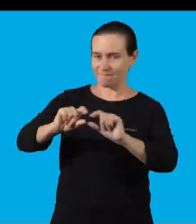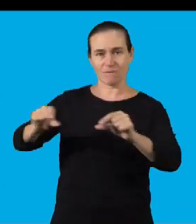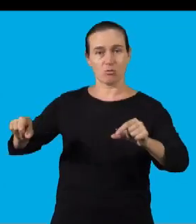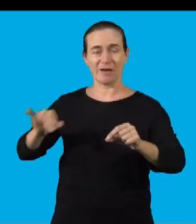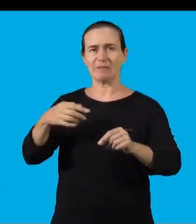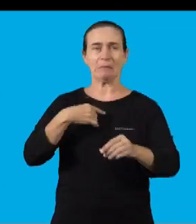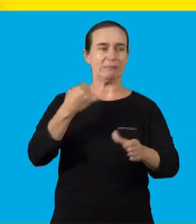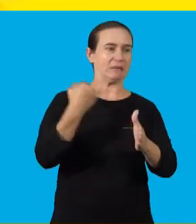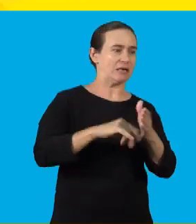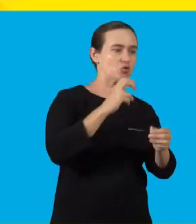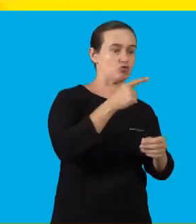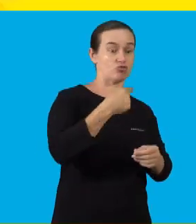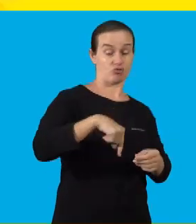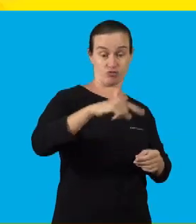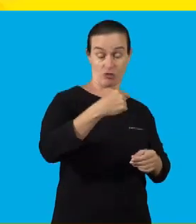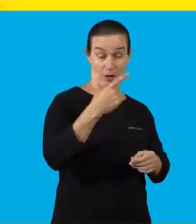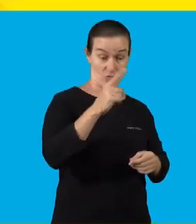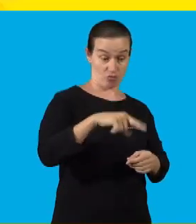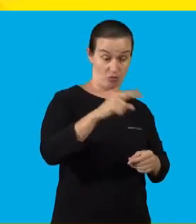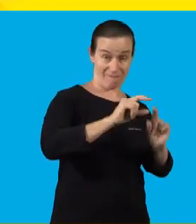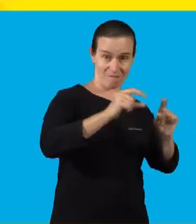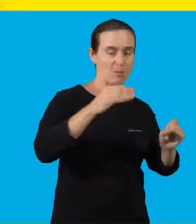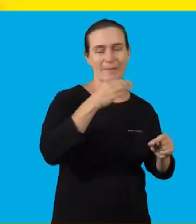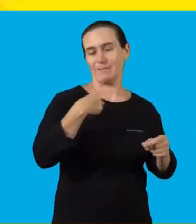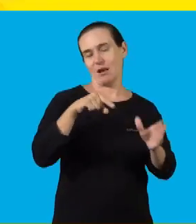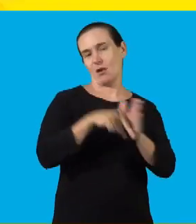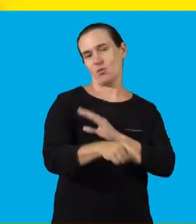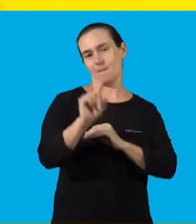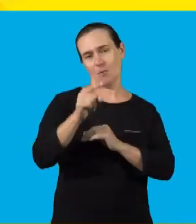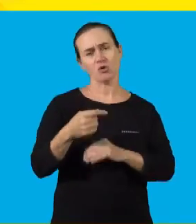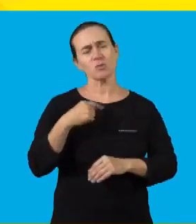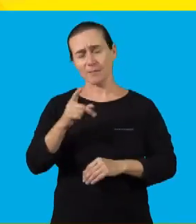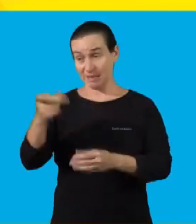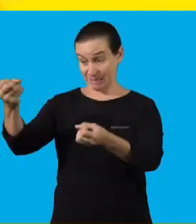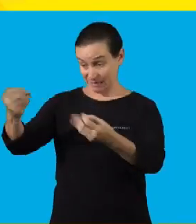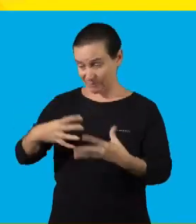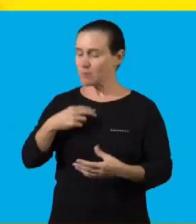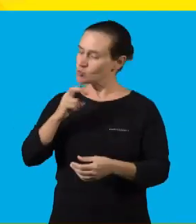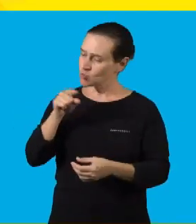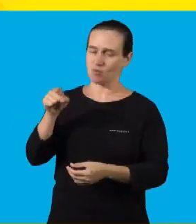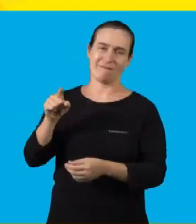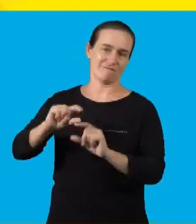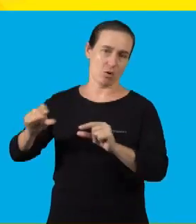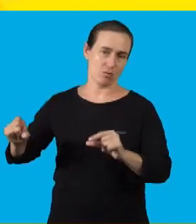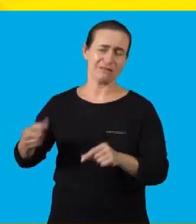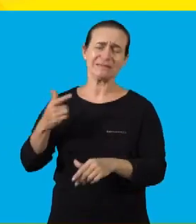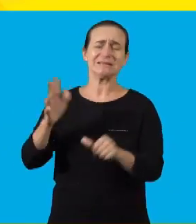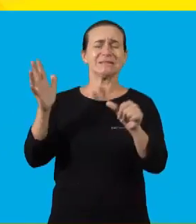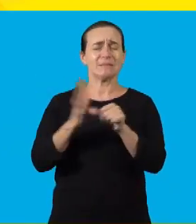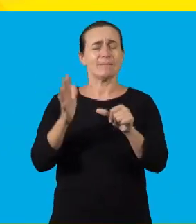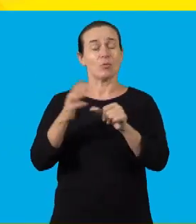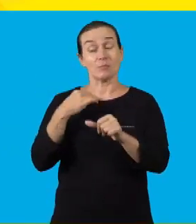because wrong formulas means that you will get no marks. So please use the formulas that are provided, and